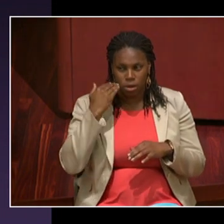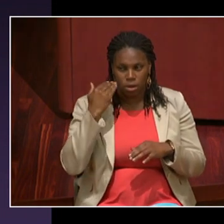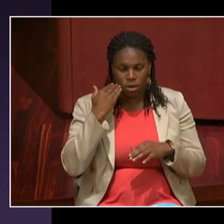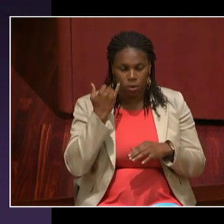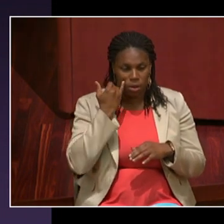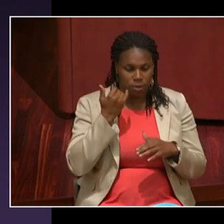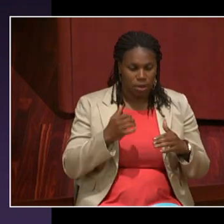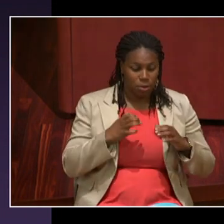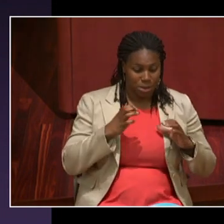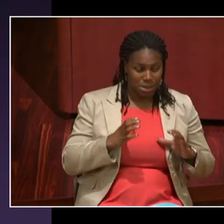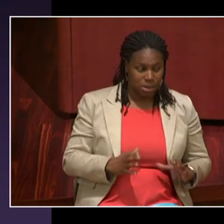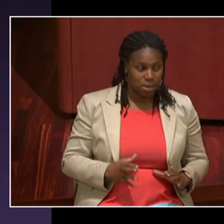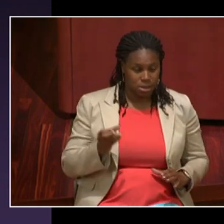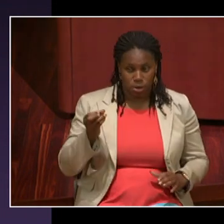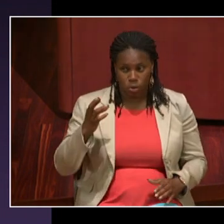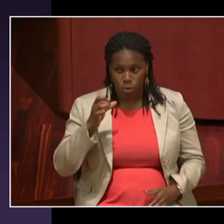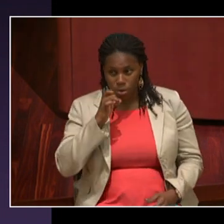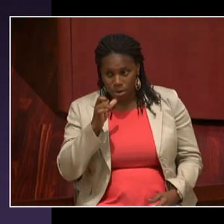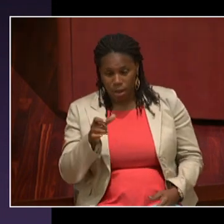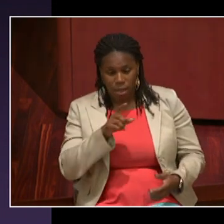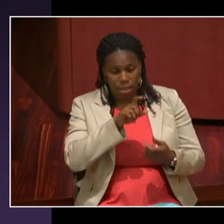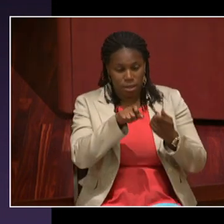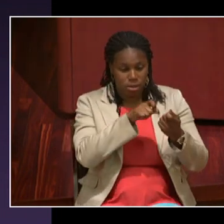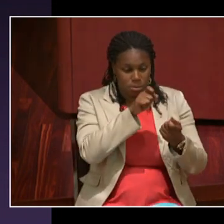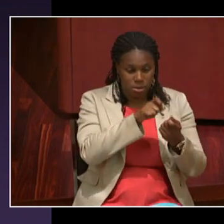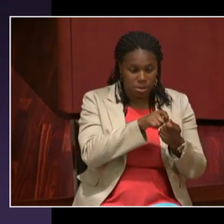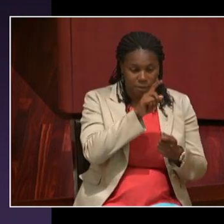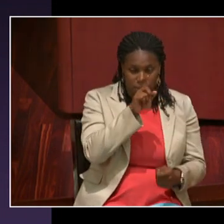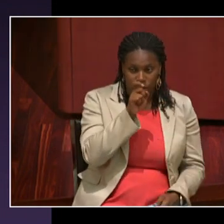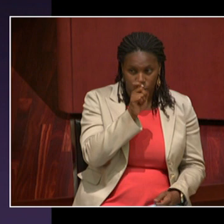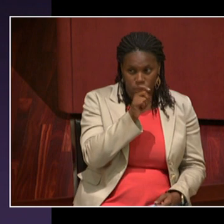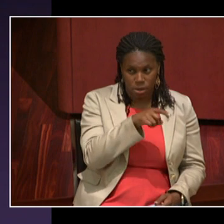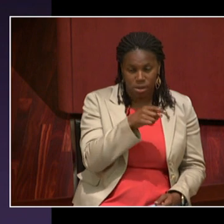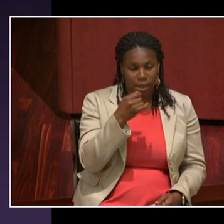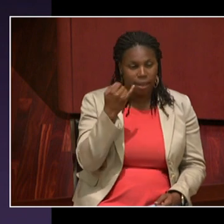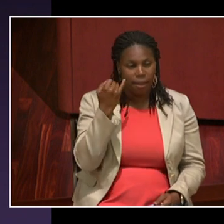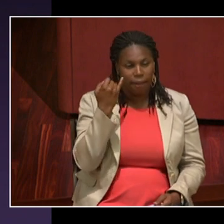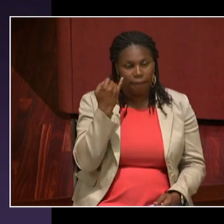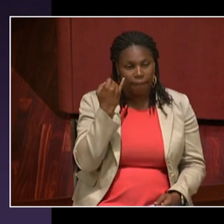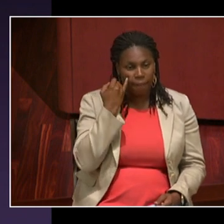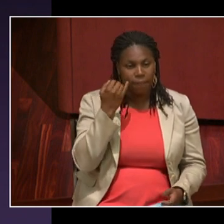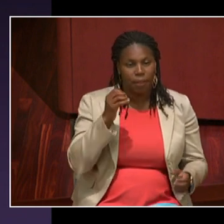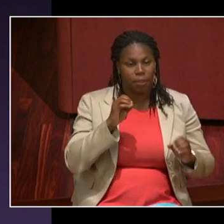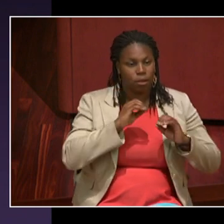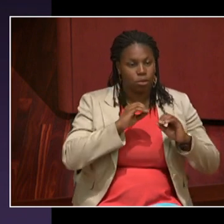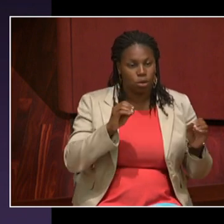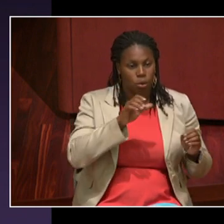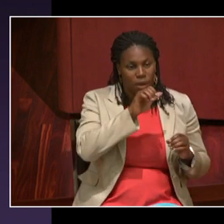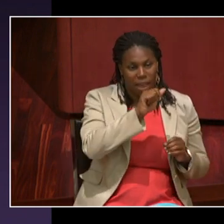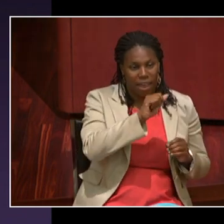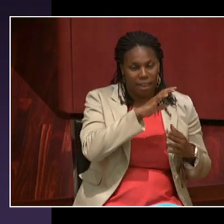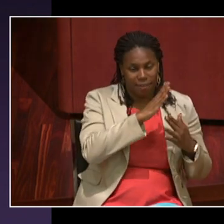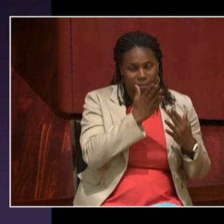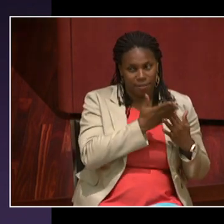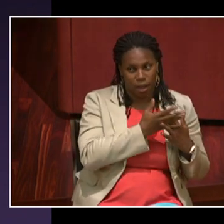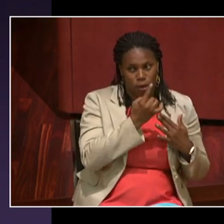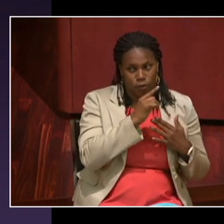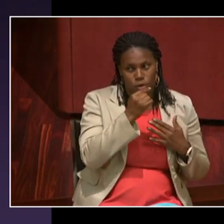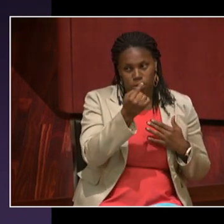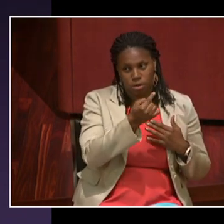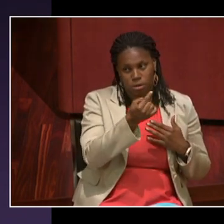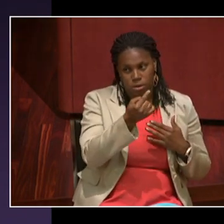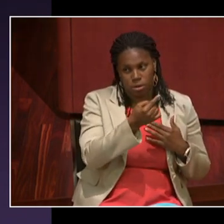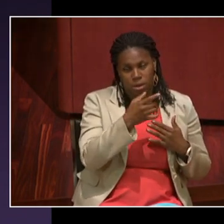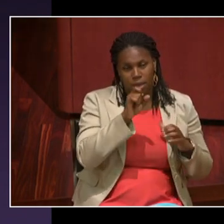citizen or not? So their specific question is, if there is no A file for someone, can